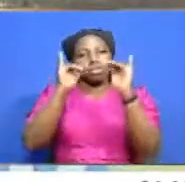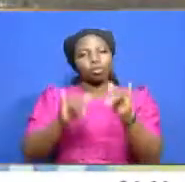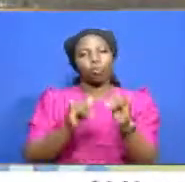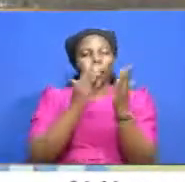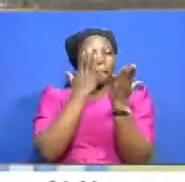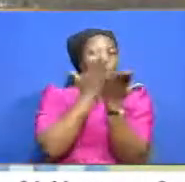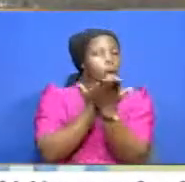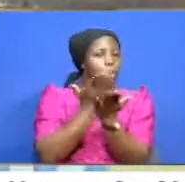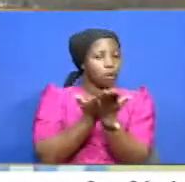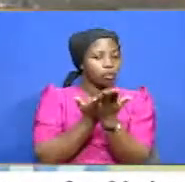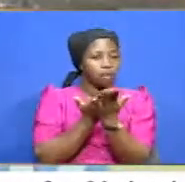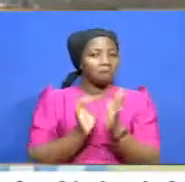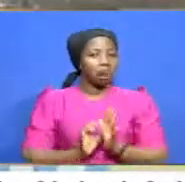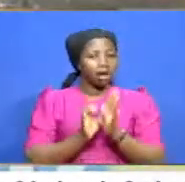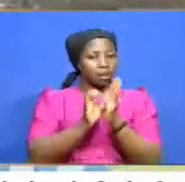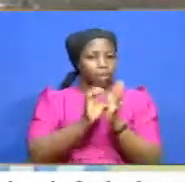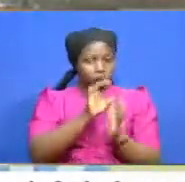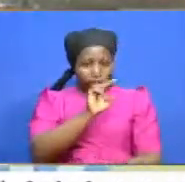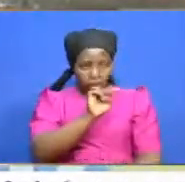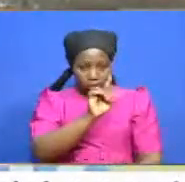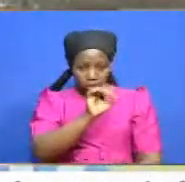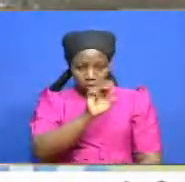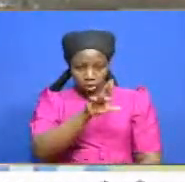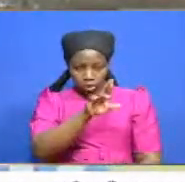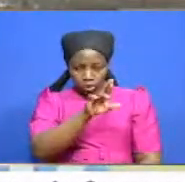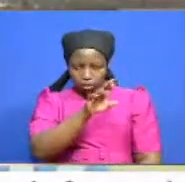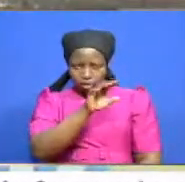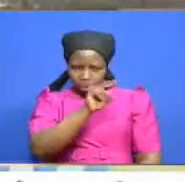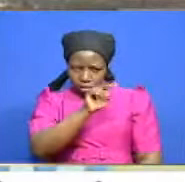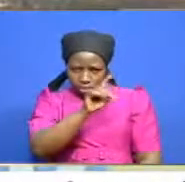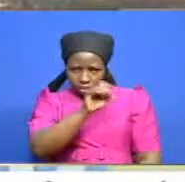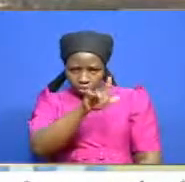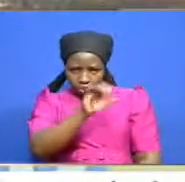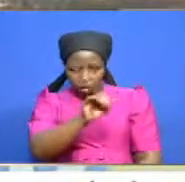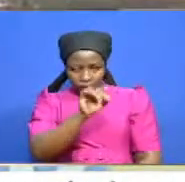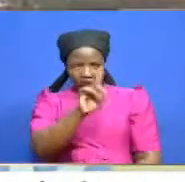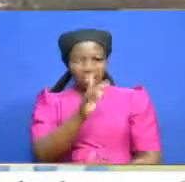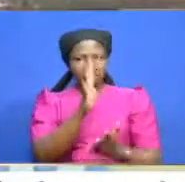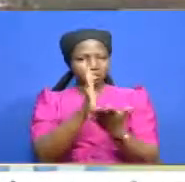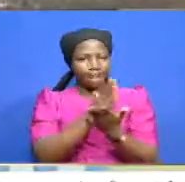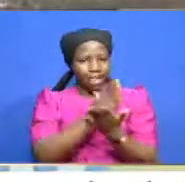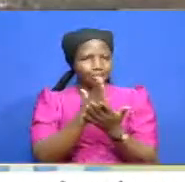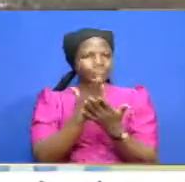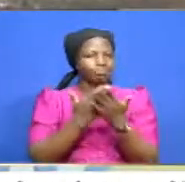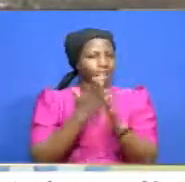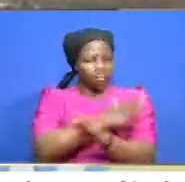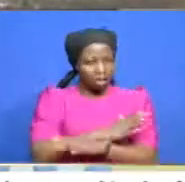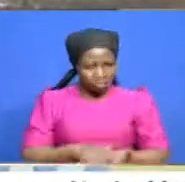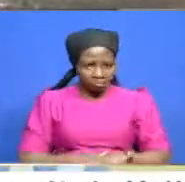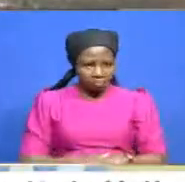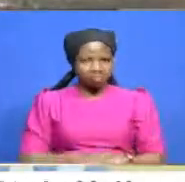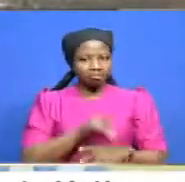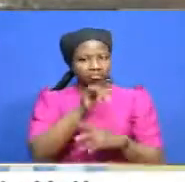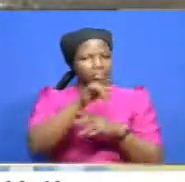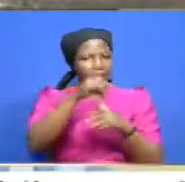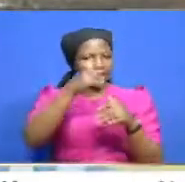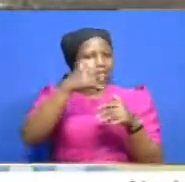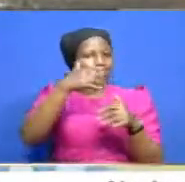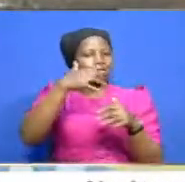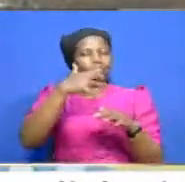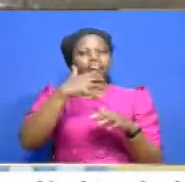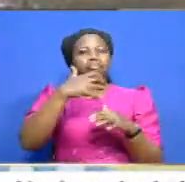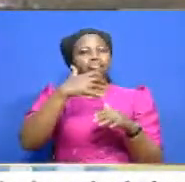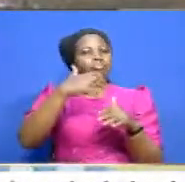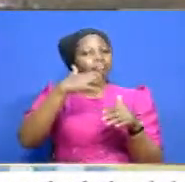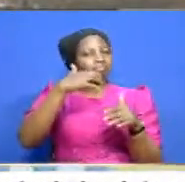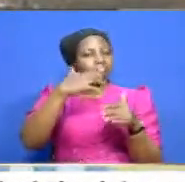proposal. Like Ndoro was sharing earlier, it may not be cast on stone. Maybe not. It could change going by how the